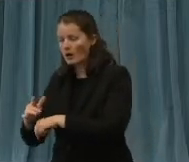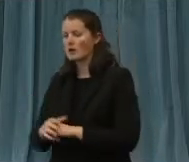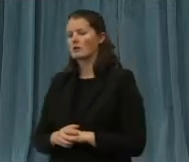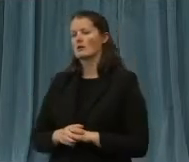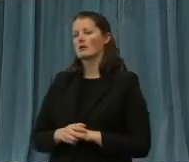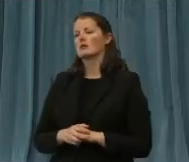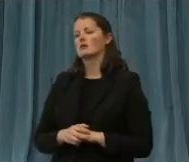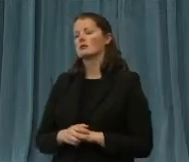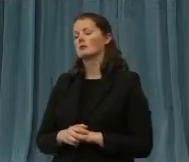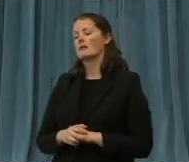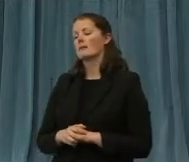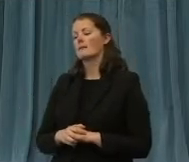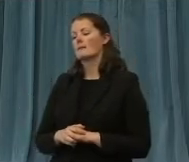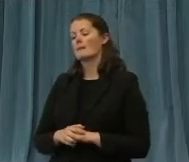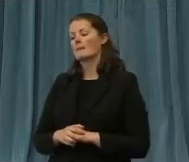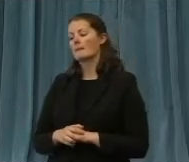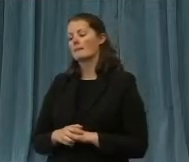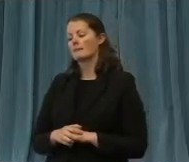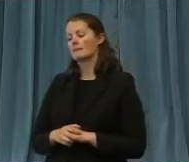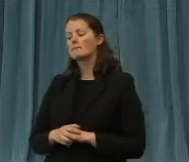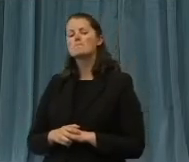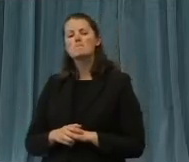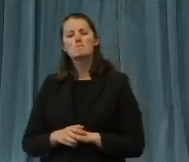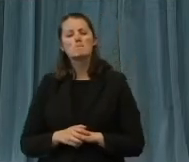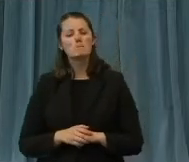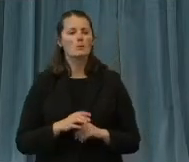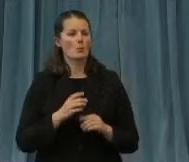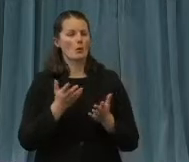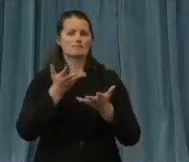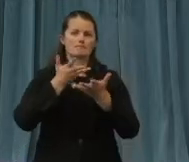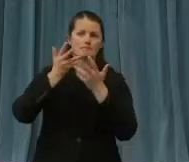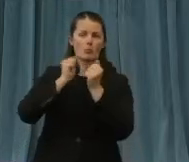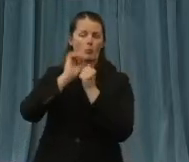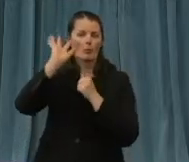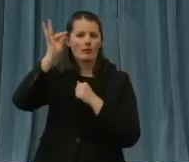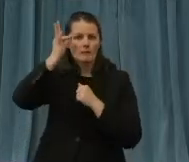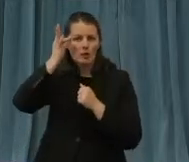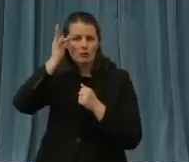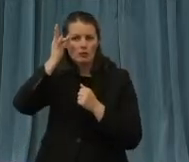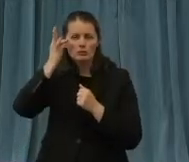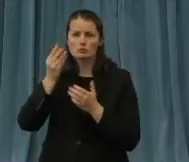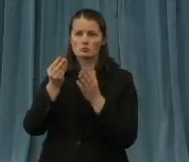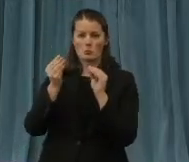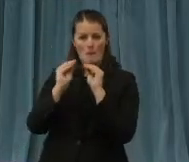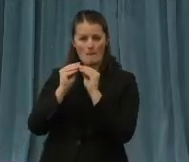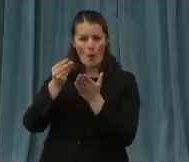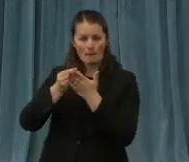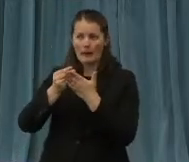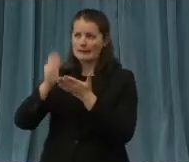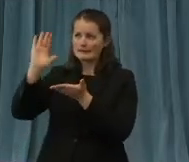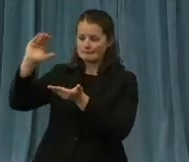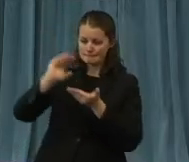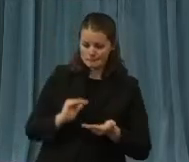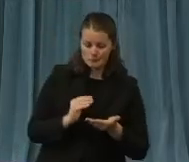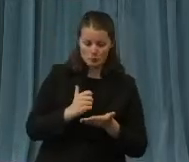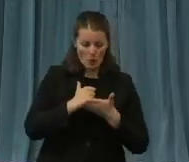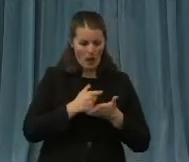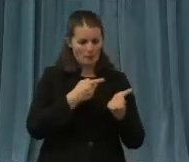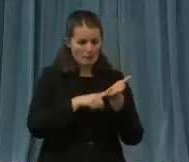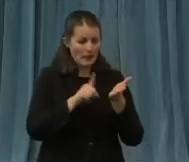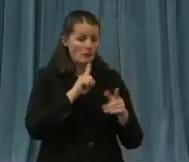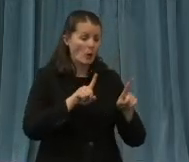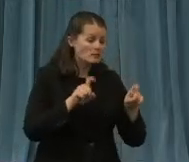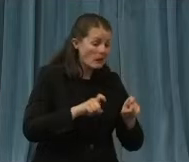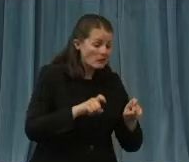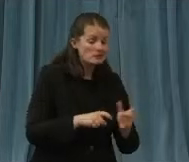to give us more flexibility in the funds that are coming from the federal government to use it, the money that they're allocating for testing, that we could use that for